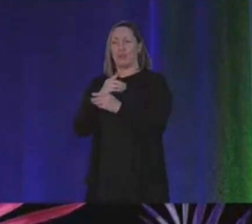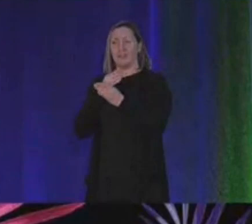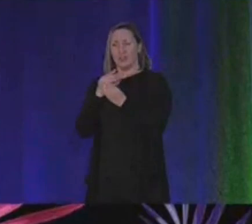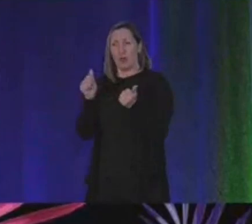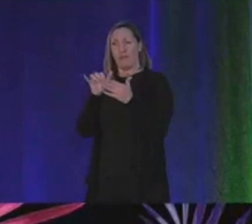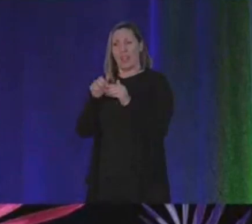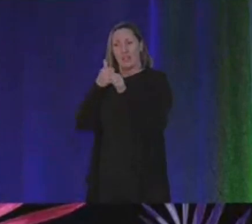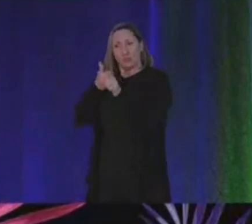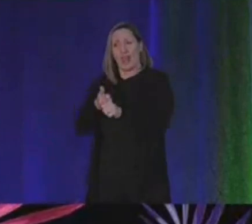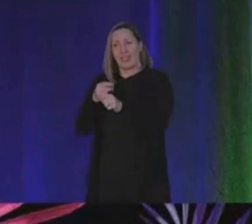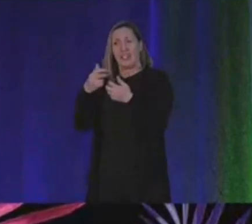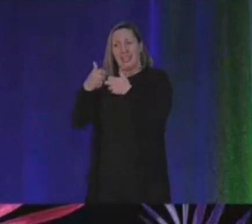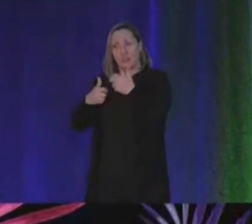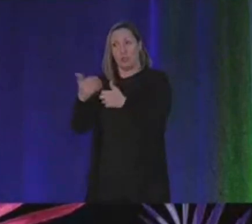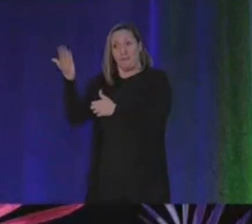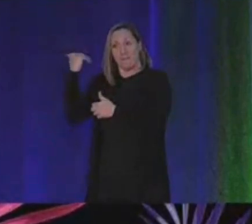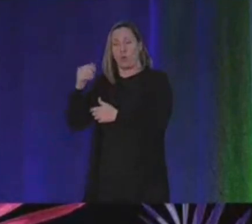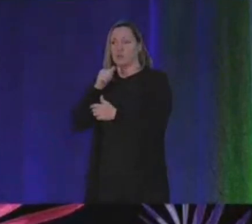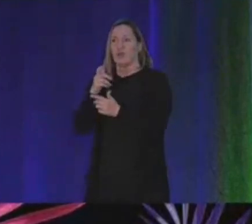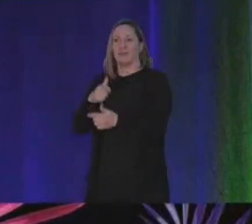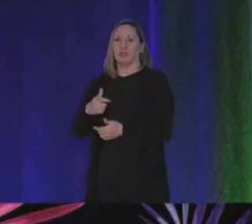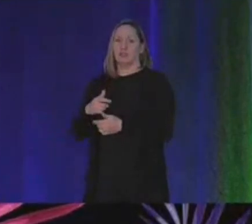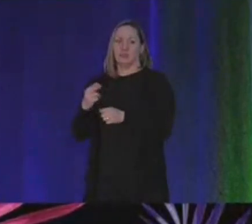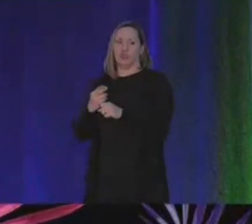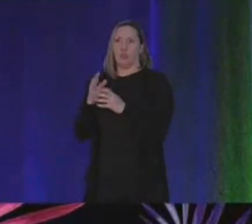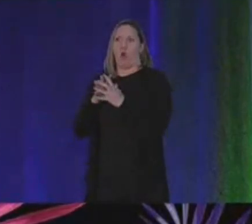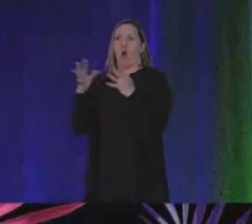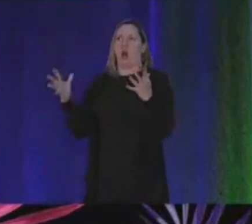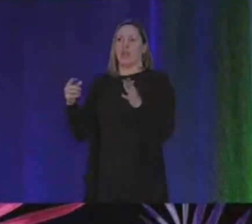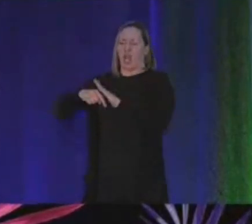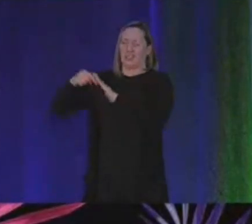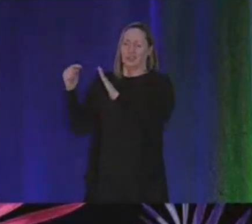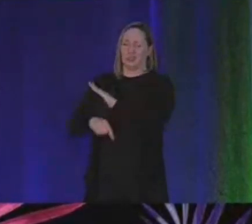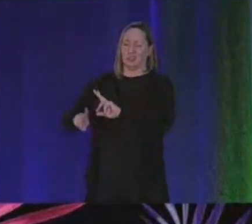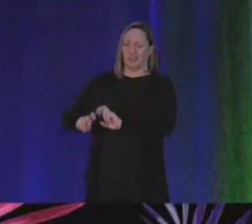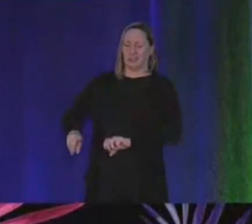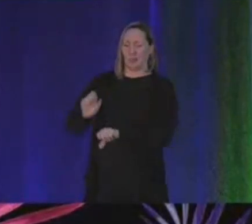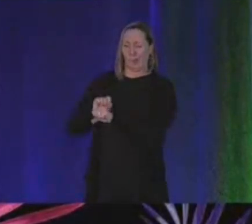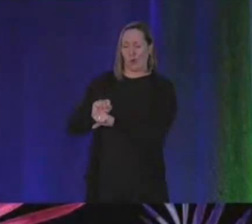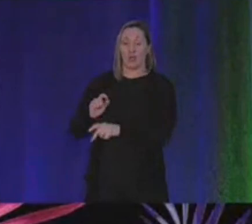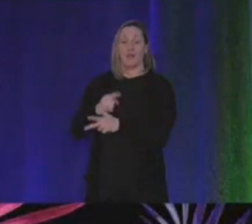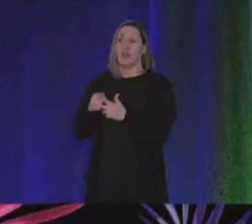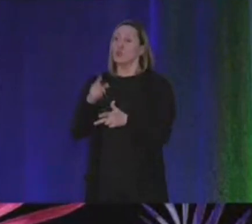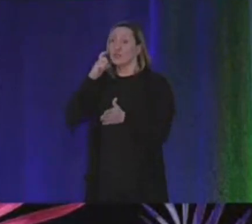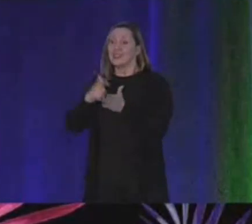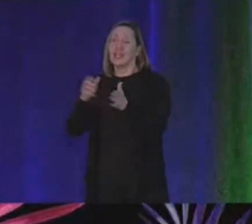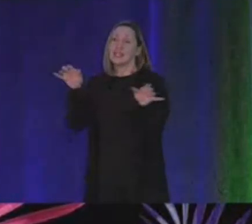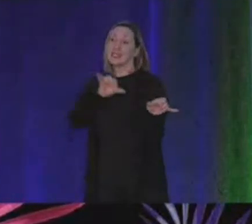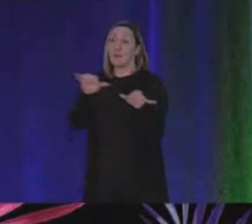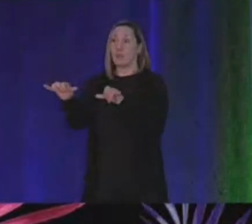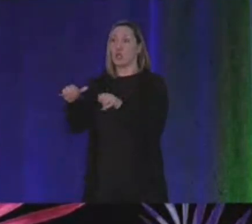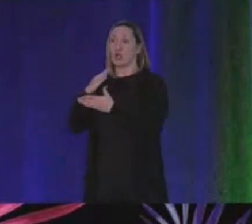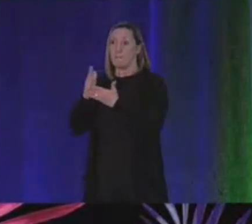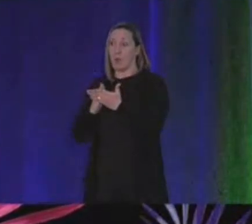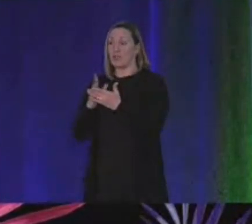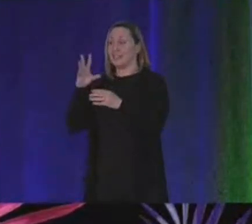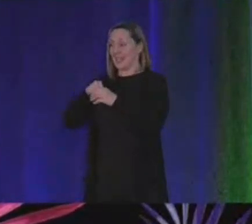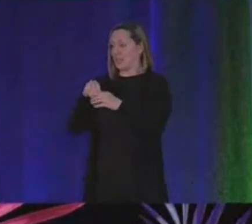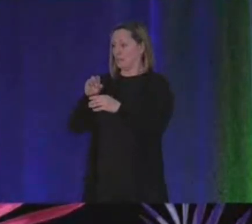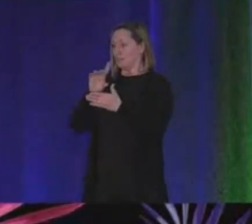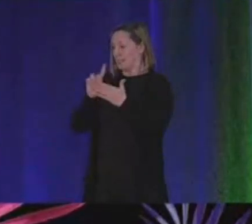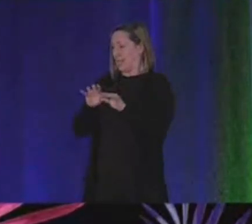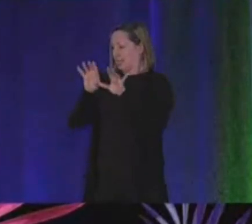issue you had before, and you didn't have to require that heavy lifting. And then you're able to detect similar components in your design system and replace them with